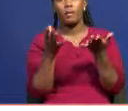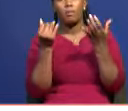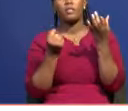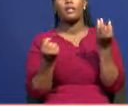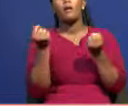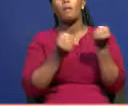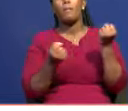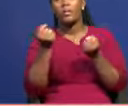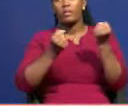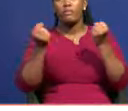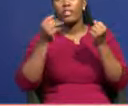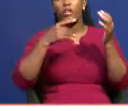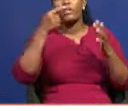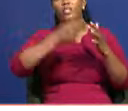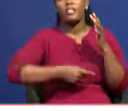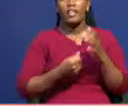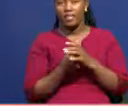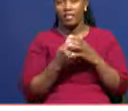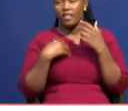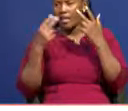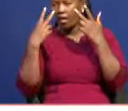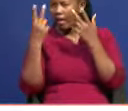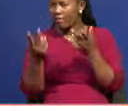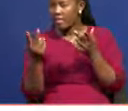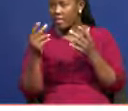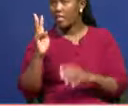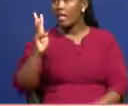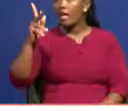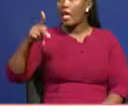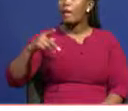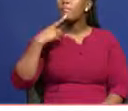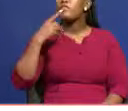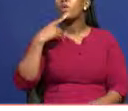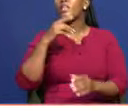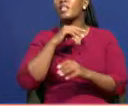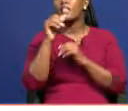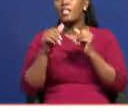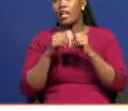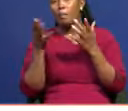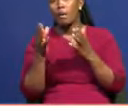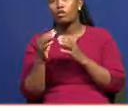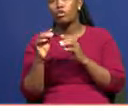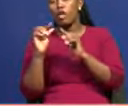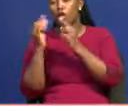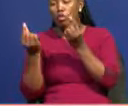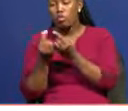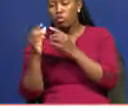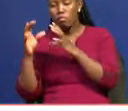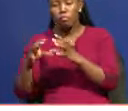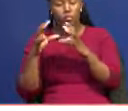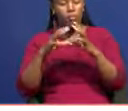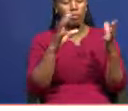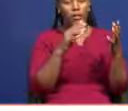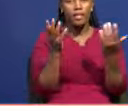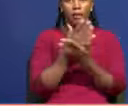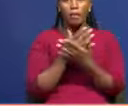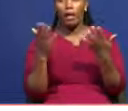taxes, mm-hmm. I think I've seen the Member of Parliament talk about the reclassification of items from